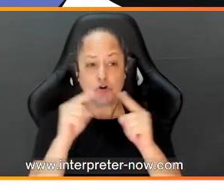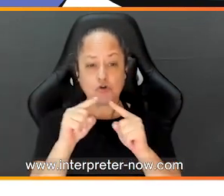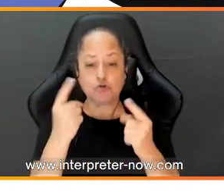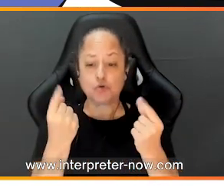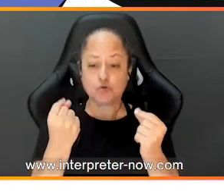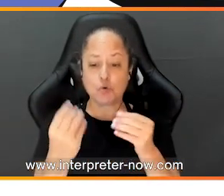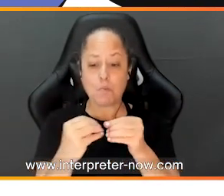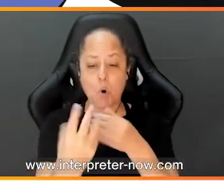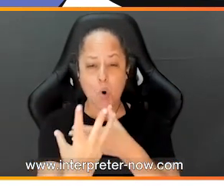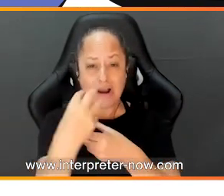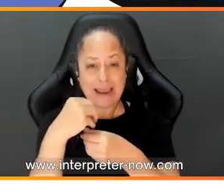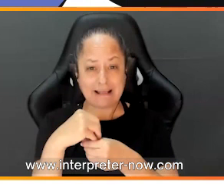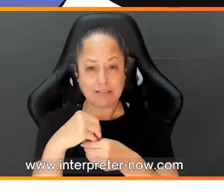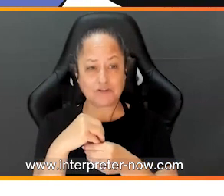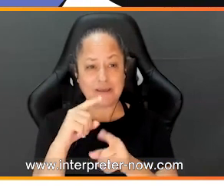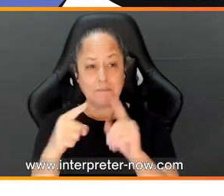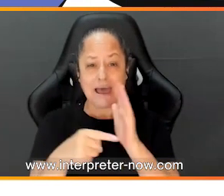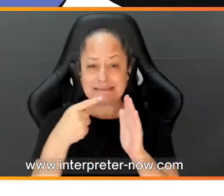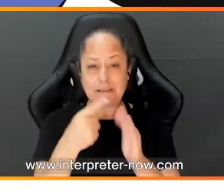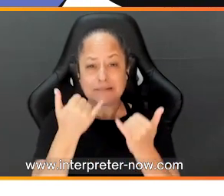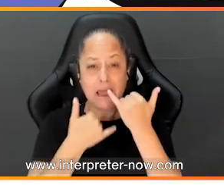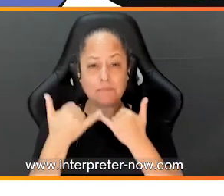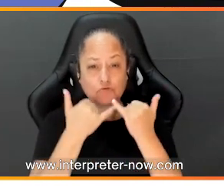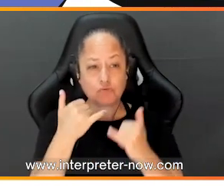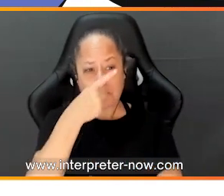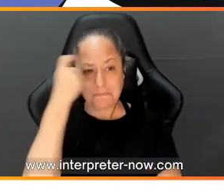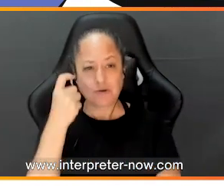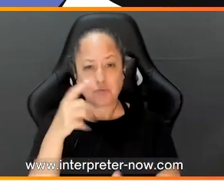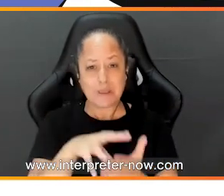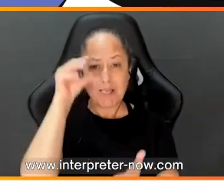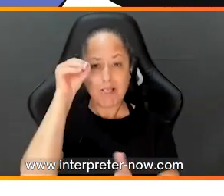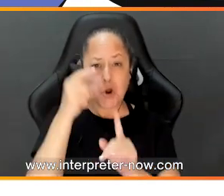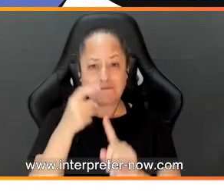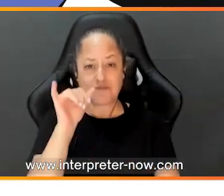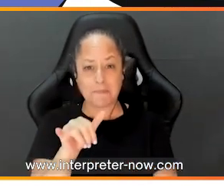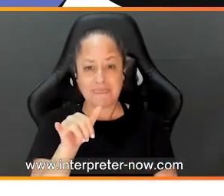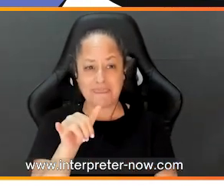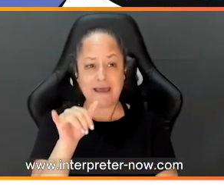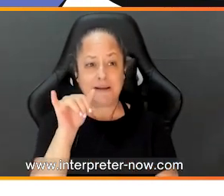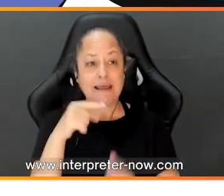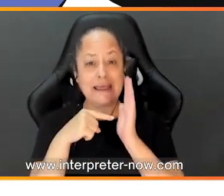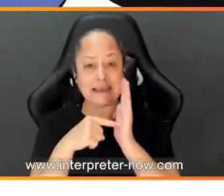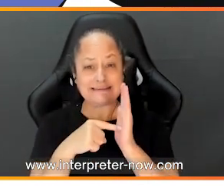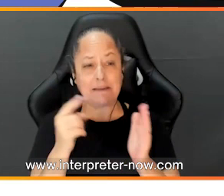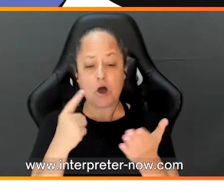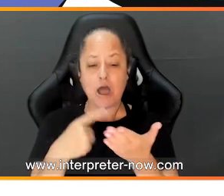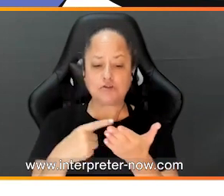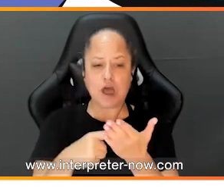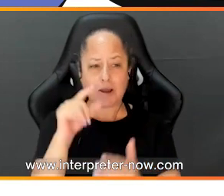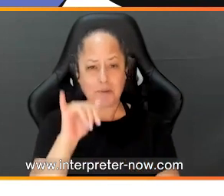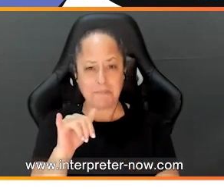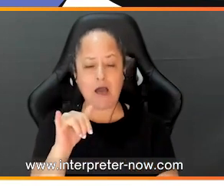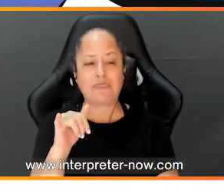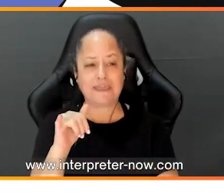lot of analogies that can be made with any sort of digital product or service or any sort of technology that's being built. And, you know, what